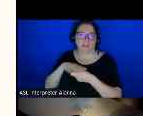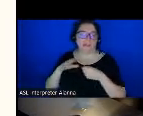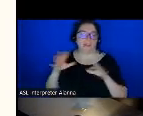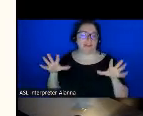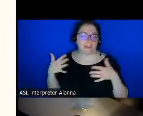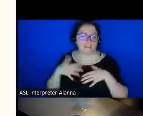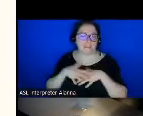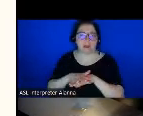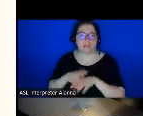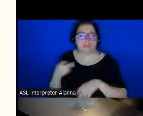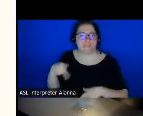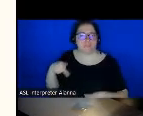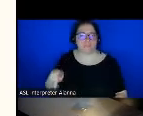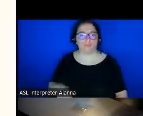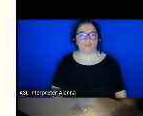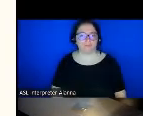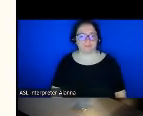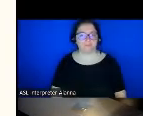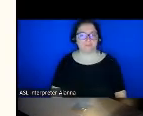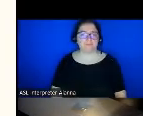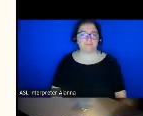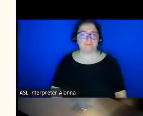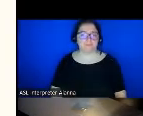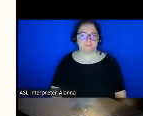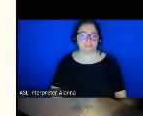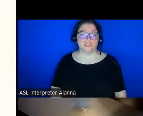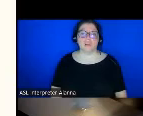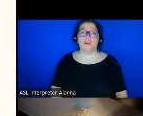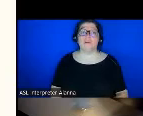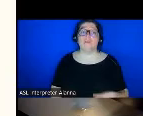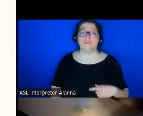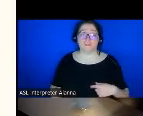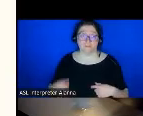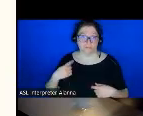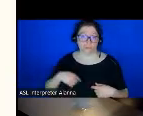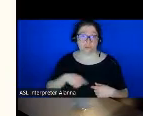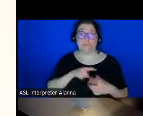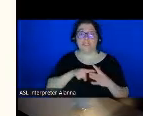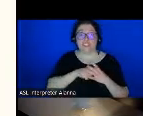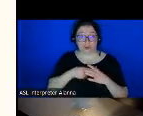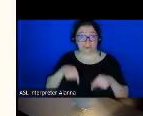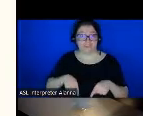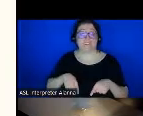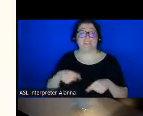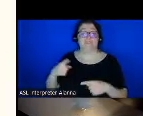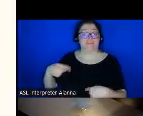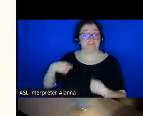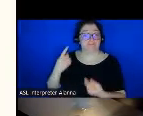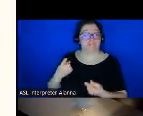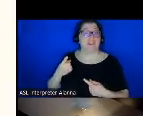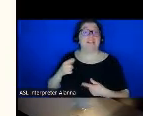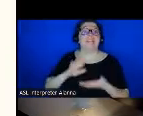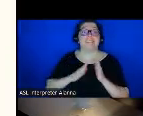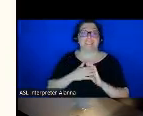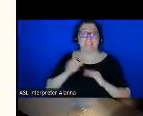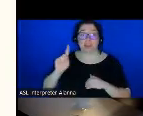so what we have seen since we implemented non-citizen voting is that our city only voters turn out at a much higher rate